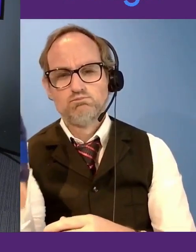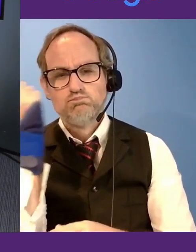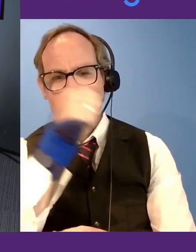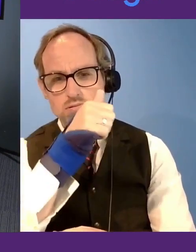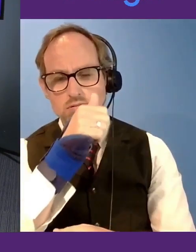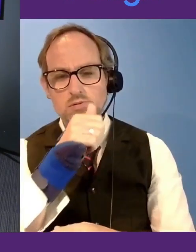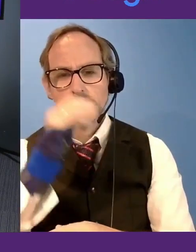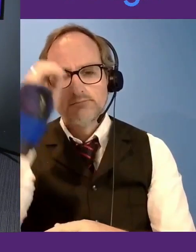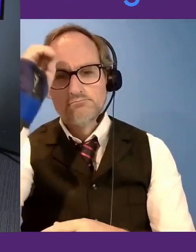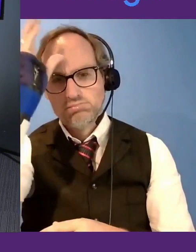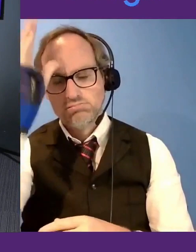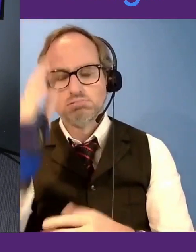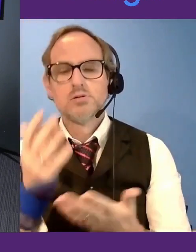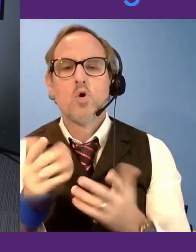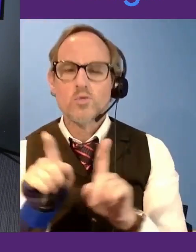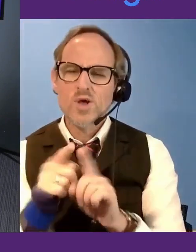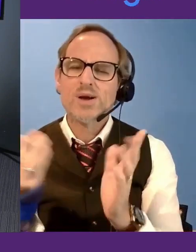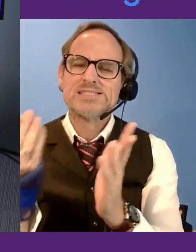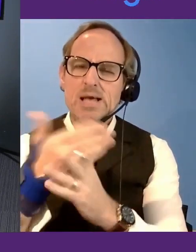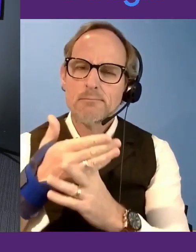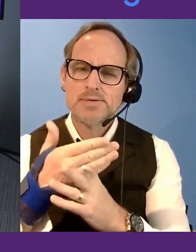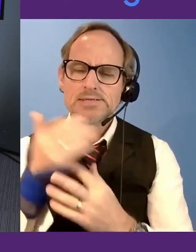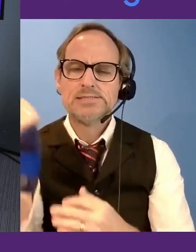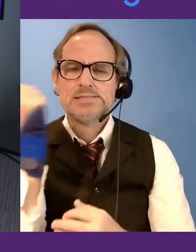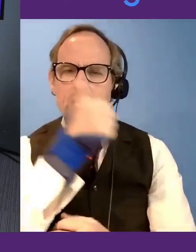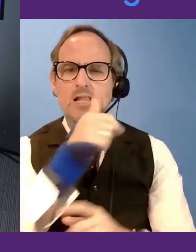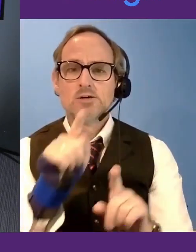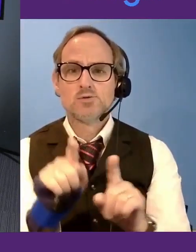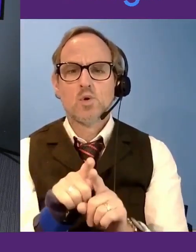intelligent as well. So thank you all. More to come from